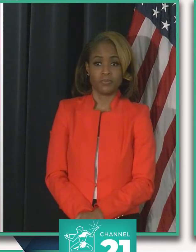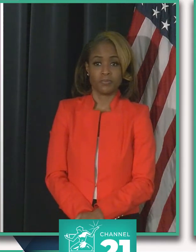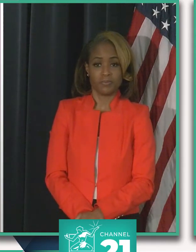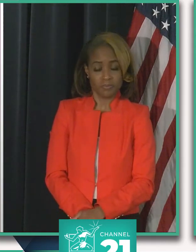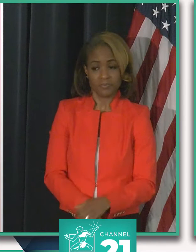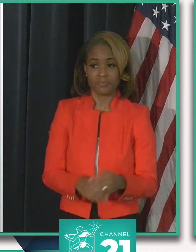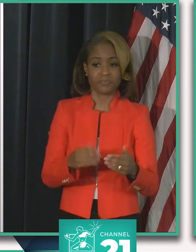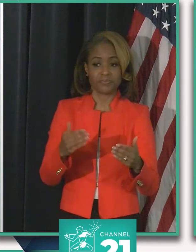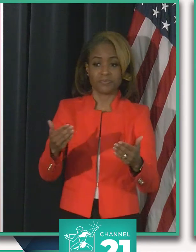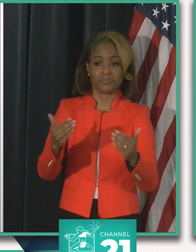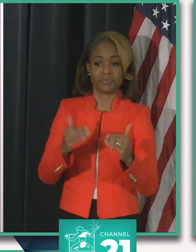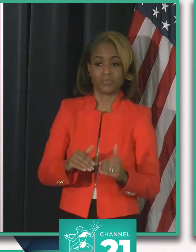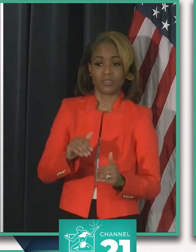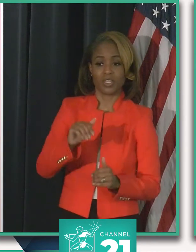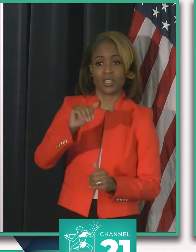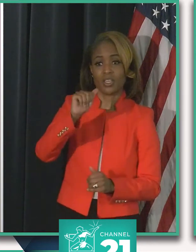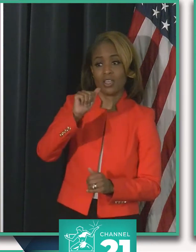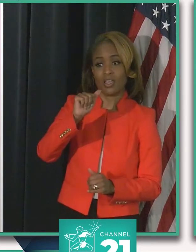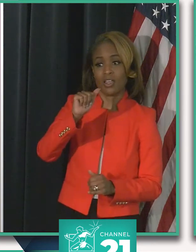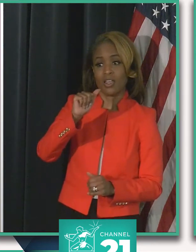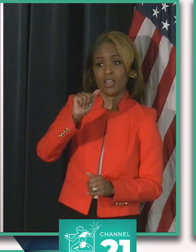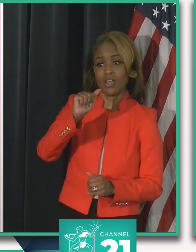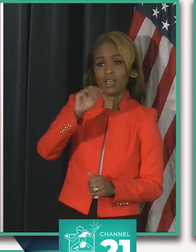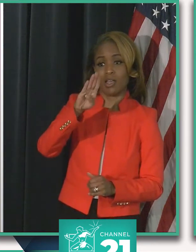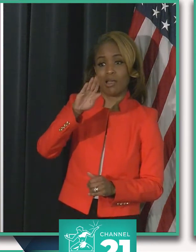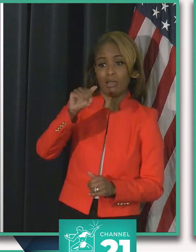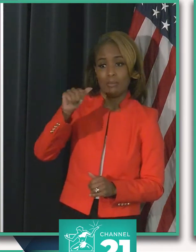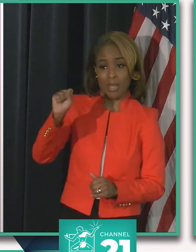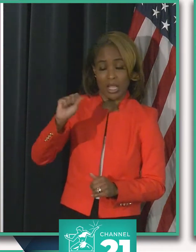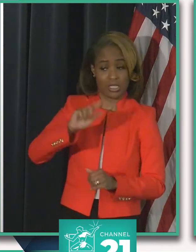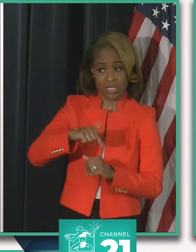Let's move on to Abbas. Okay, Abbas, you're up.